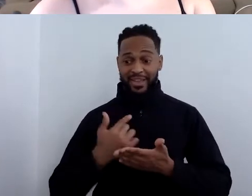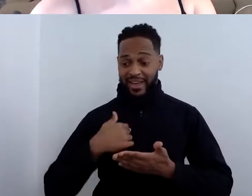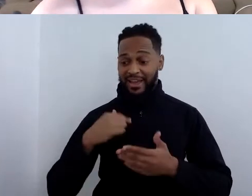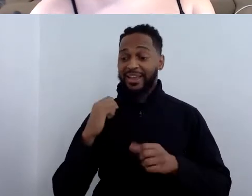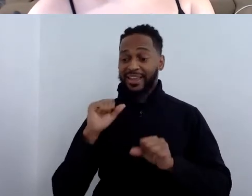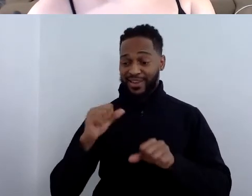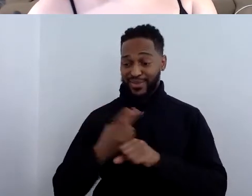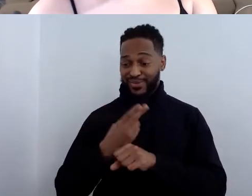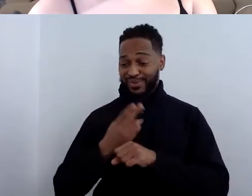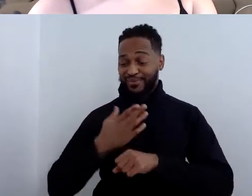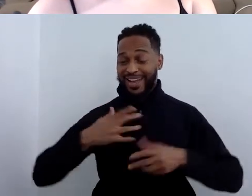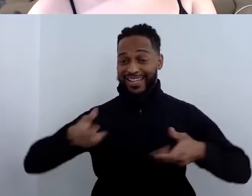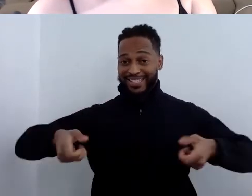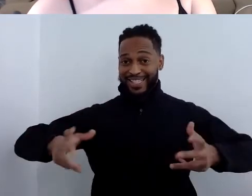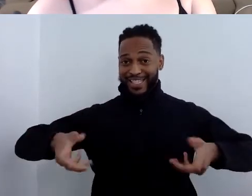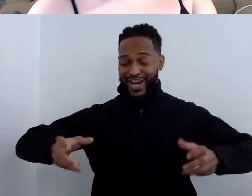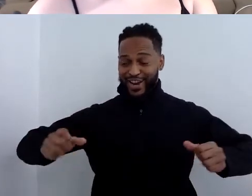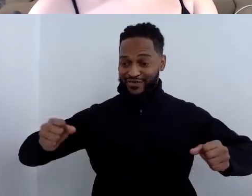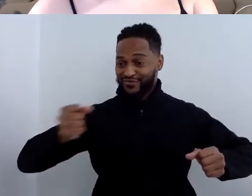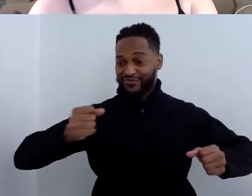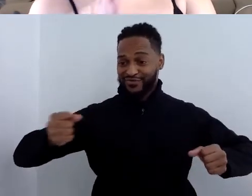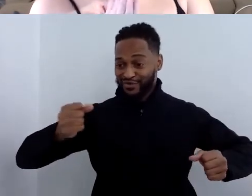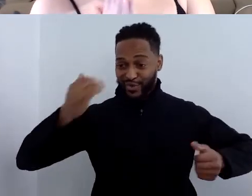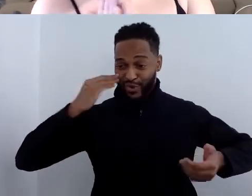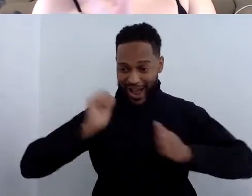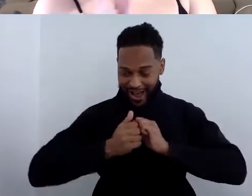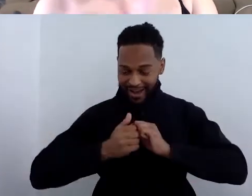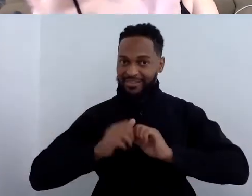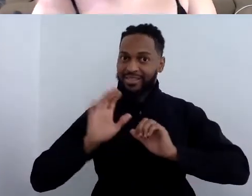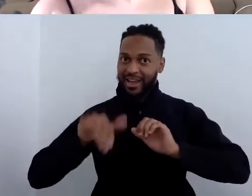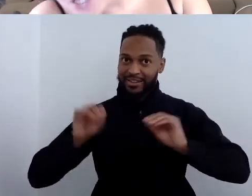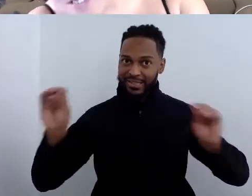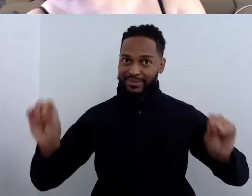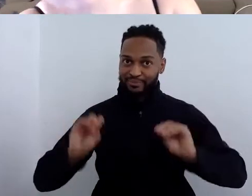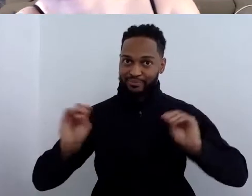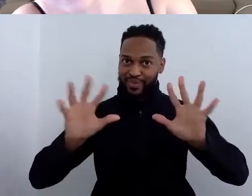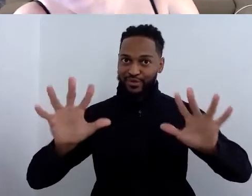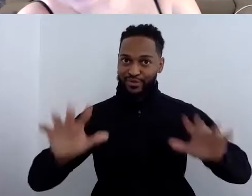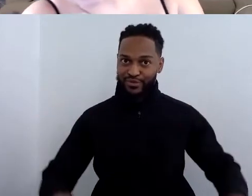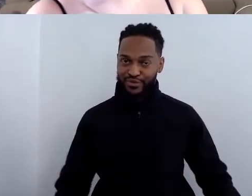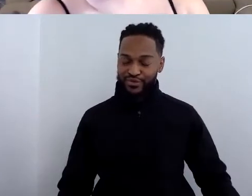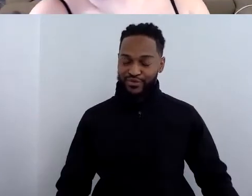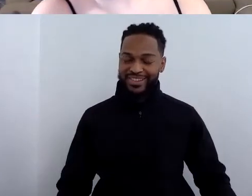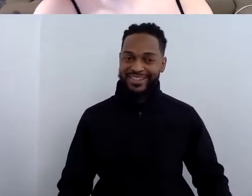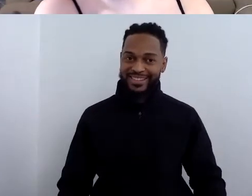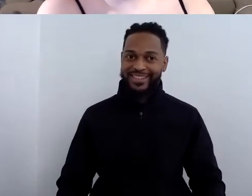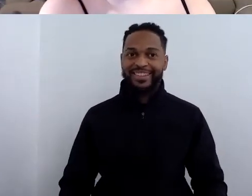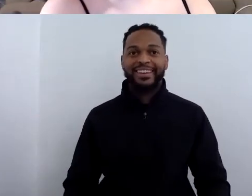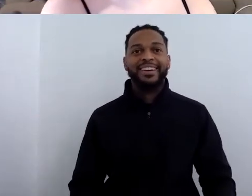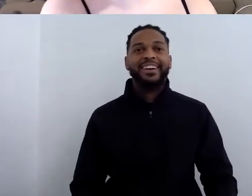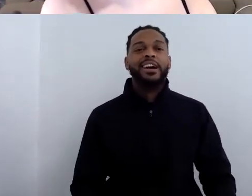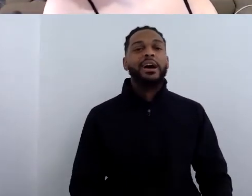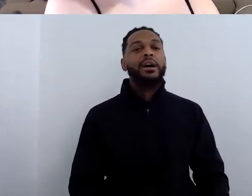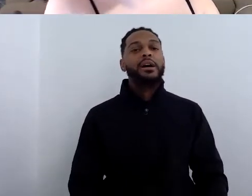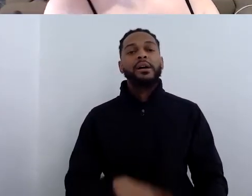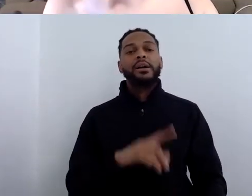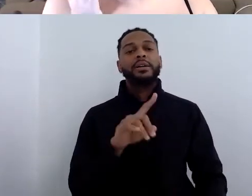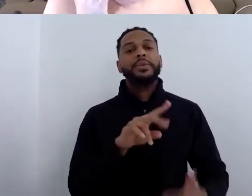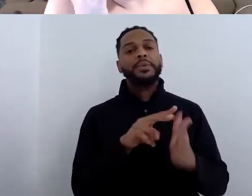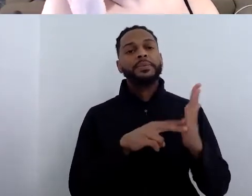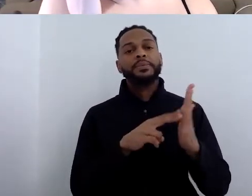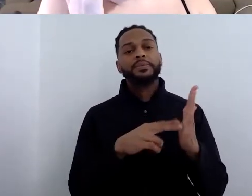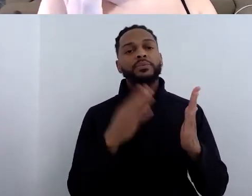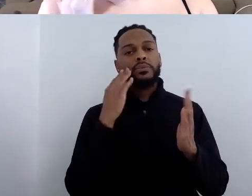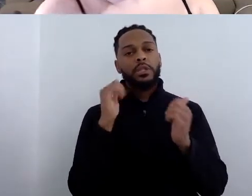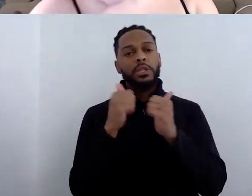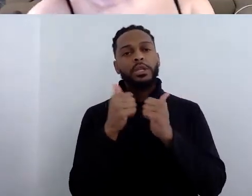All right, so do you think that the challenges of the past year will discourage people from choosing